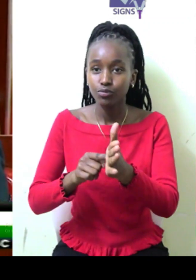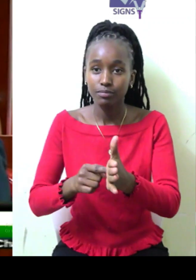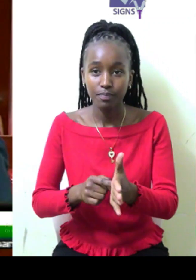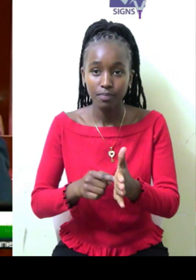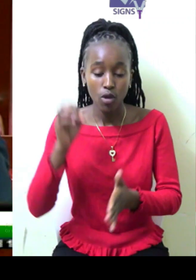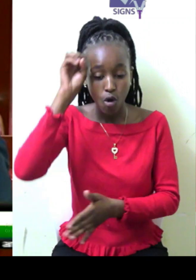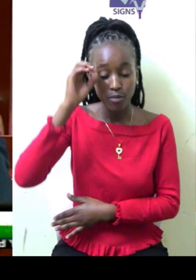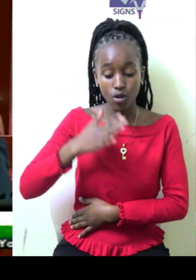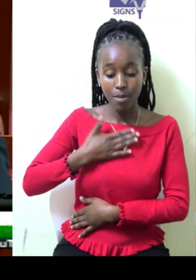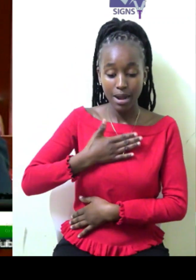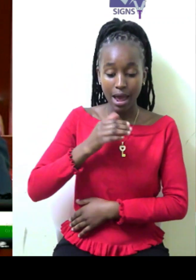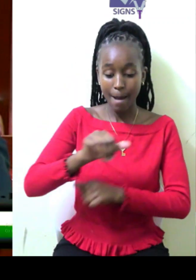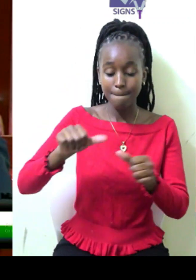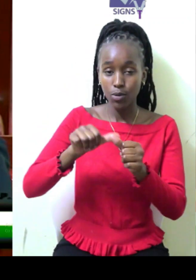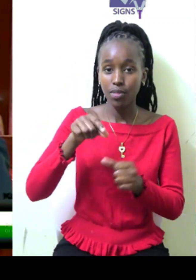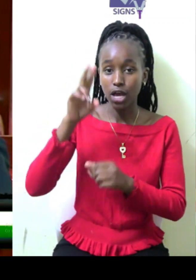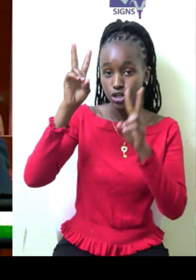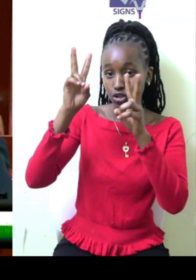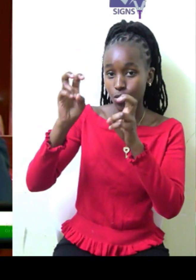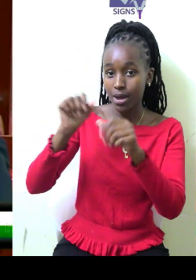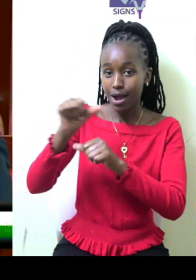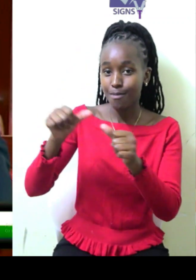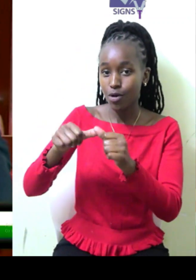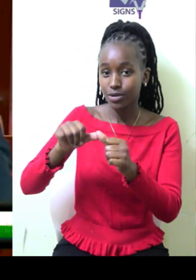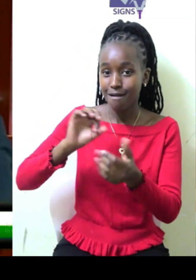huu wa kifedha wa mwaka